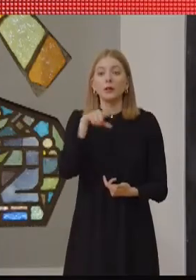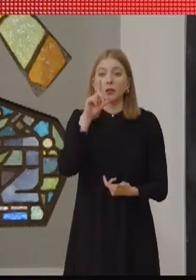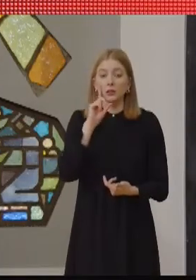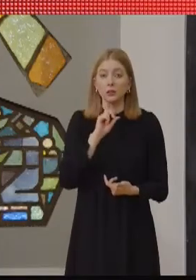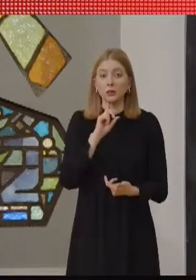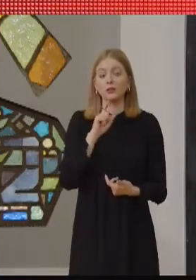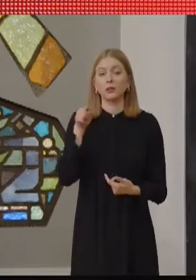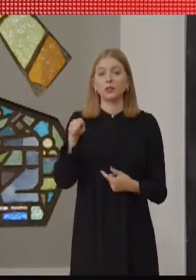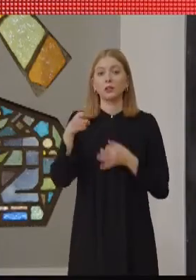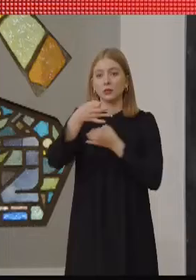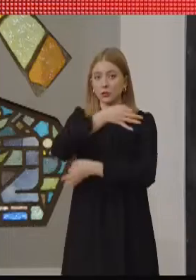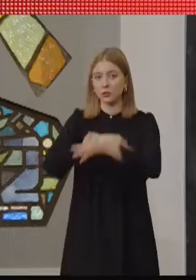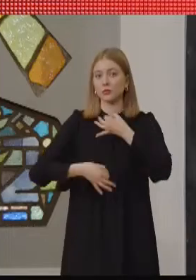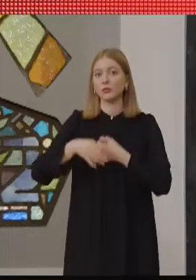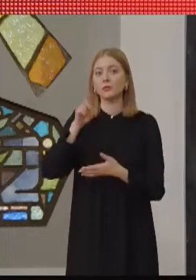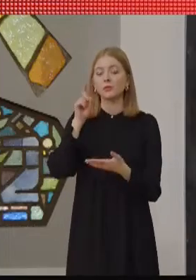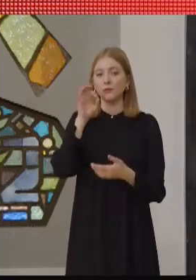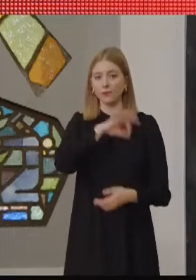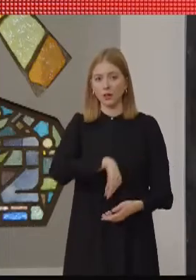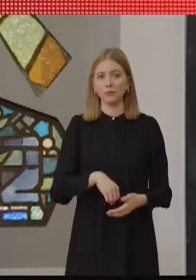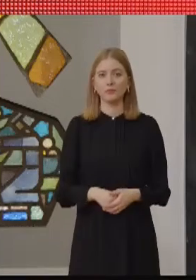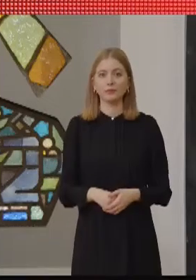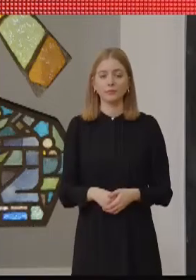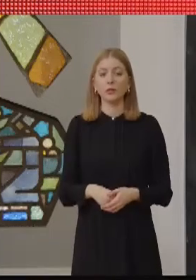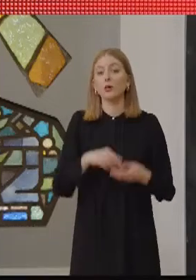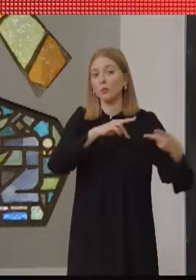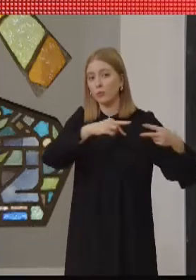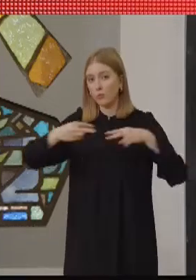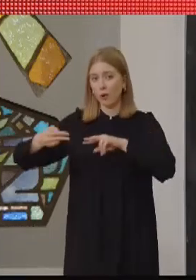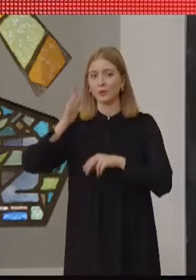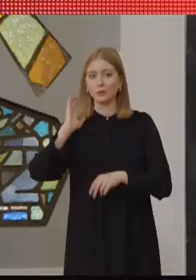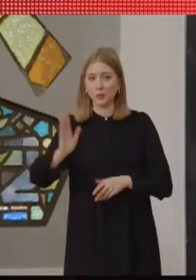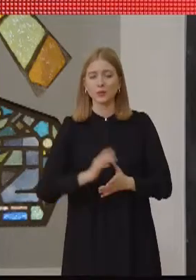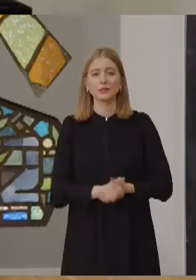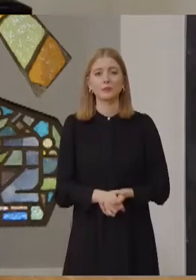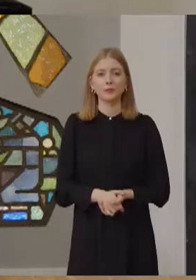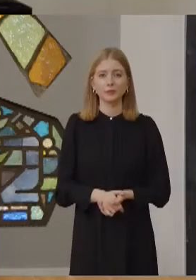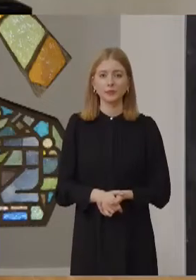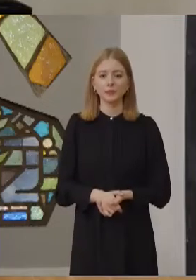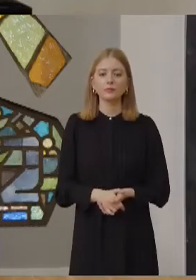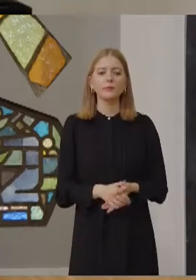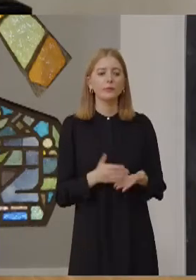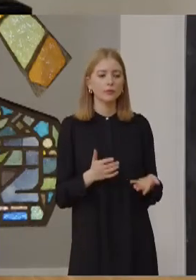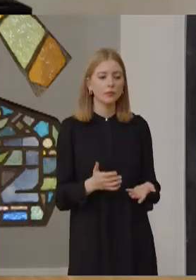We need to be more targeted in this area to see some change.